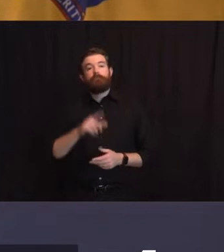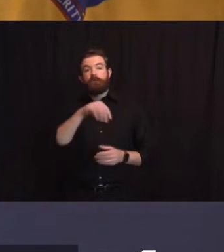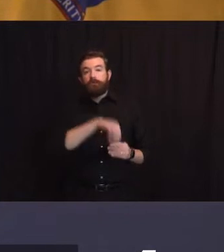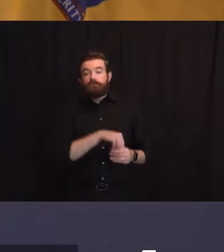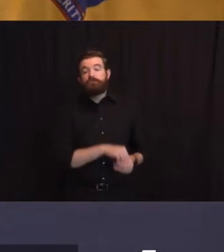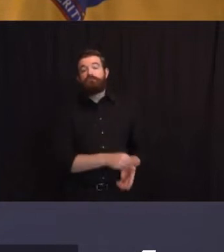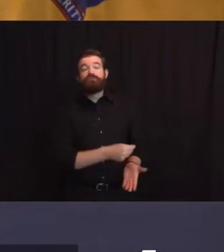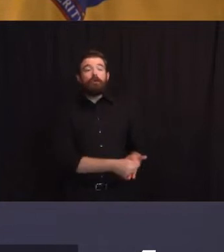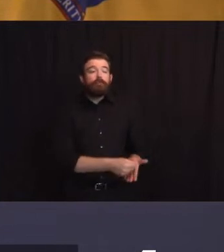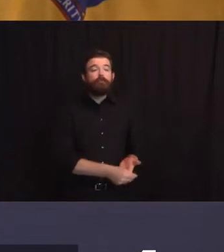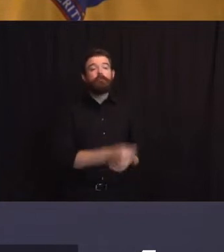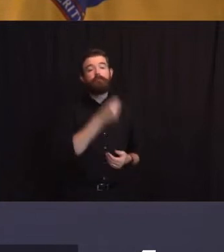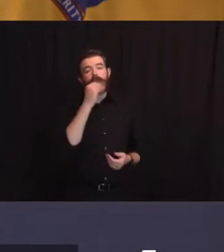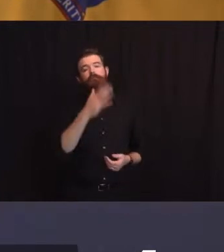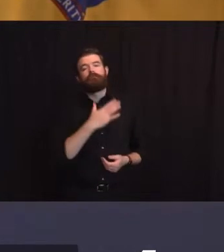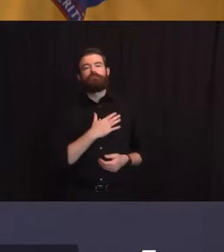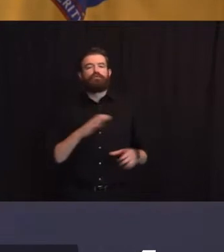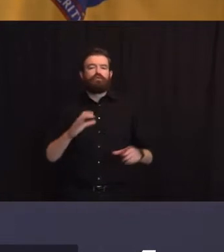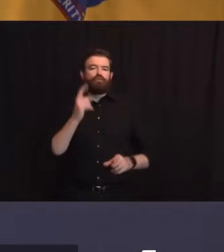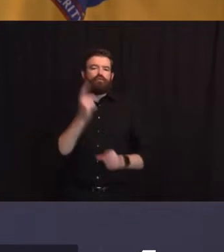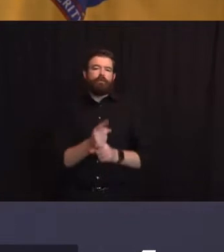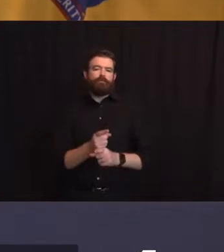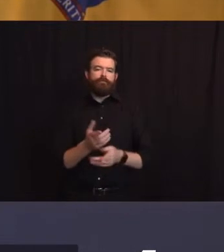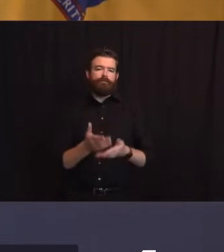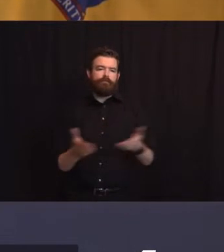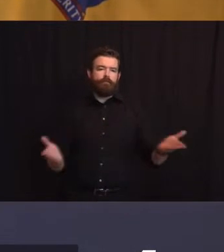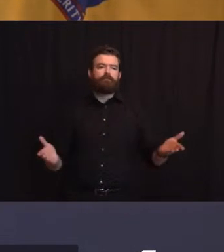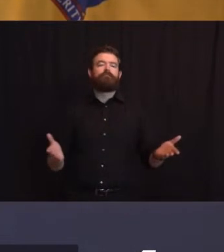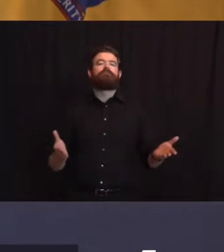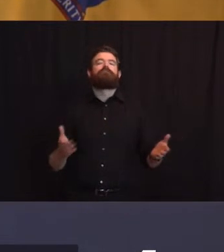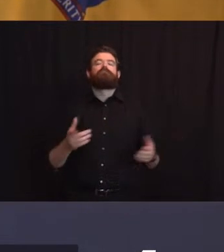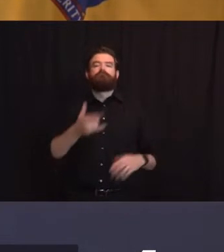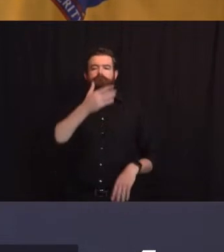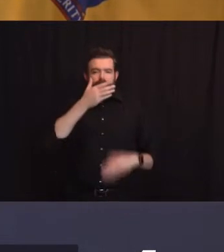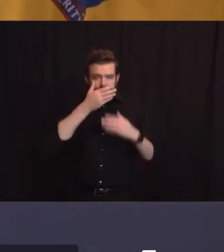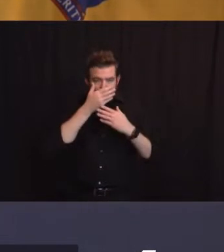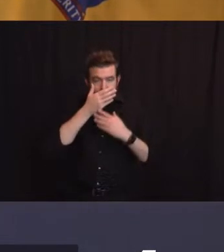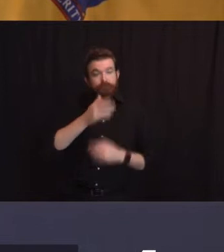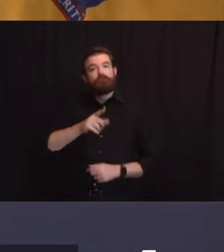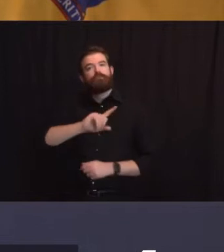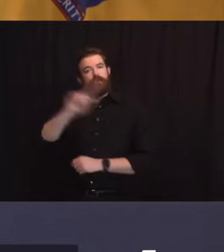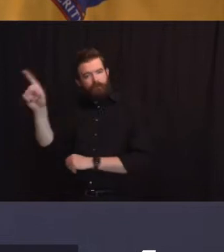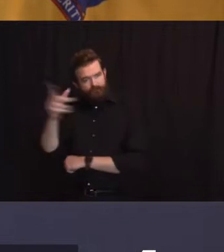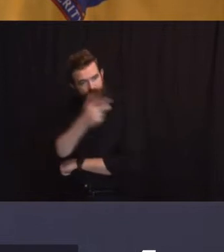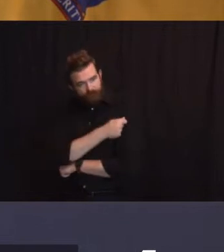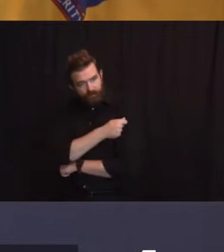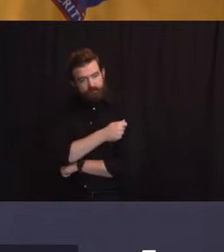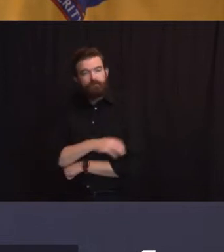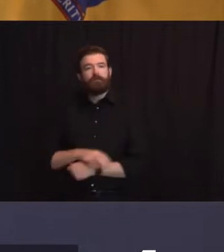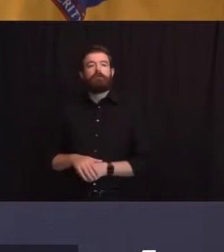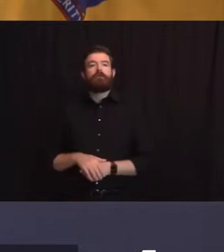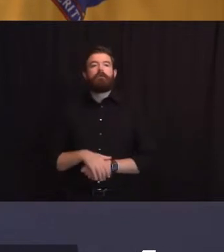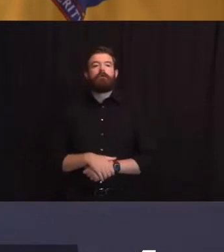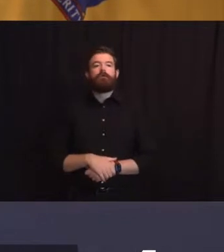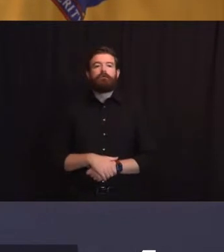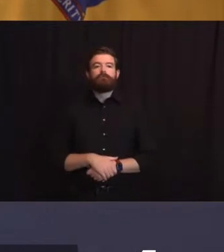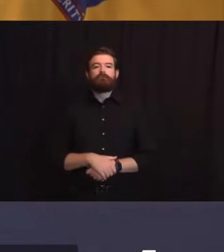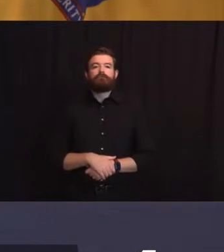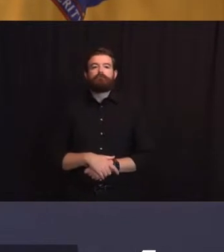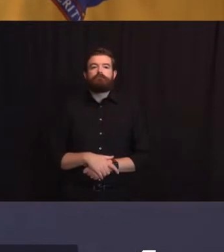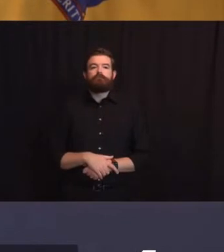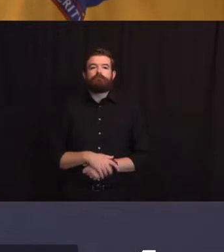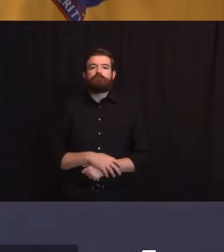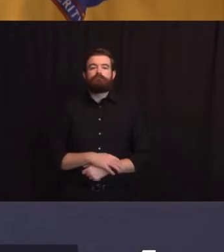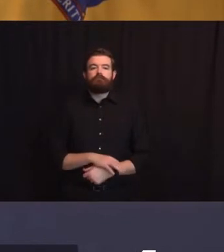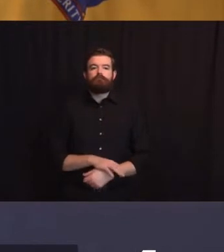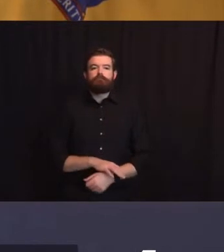thing. Please get vaccinated. Memorial Day weekend is right around the proverbial corner. 2 weeks from